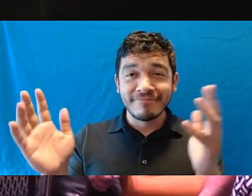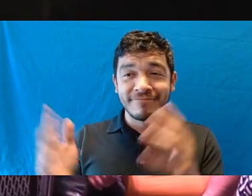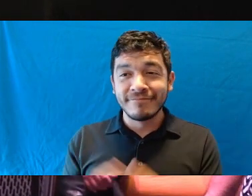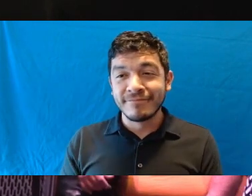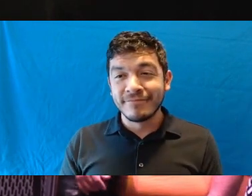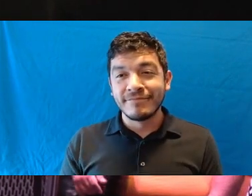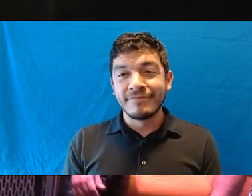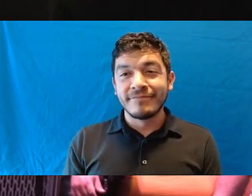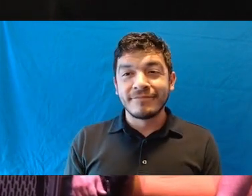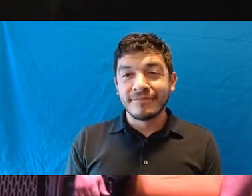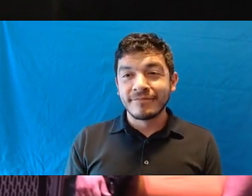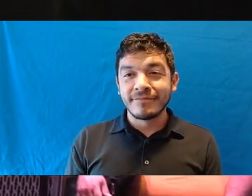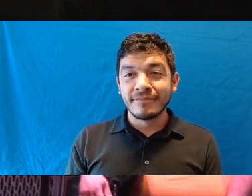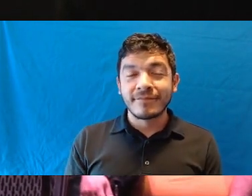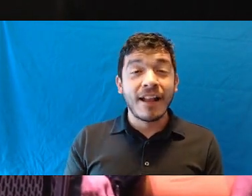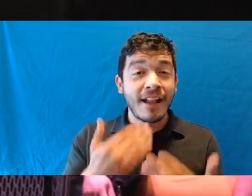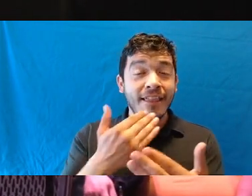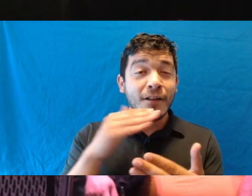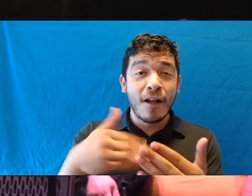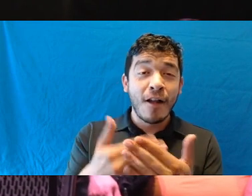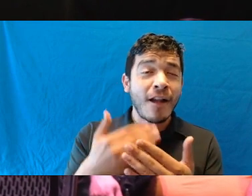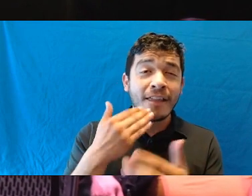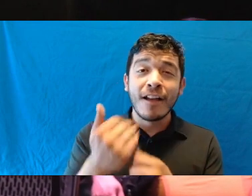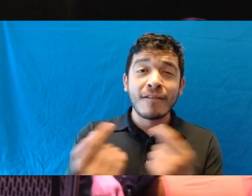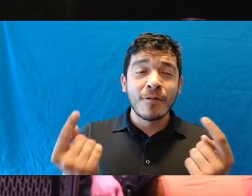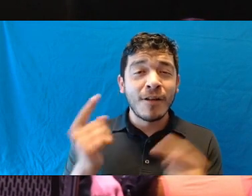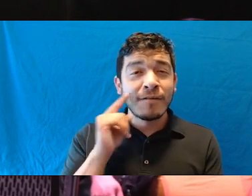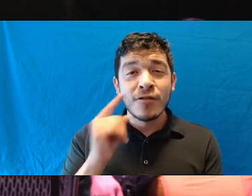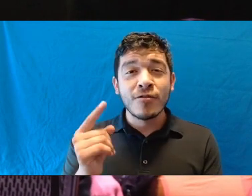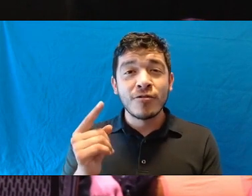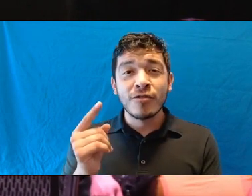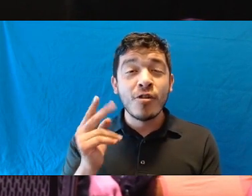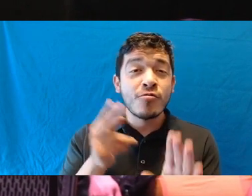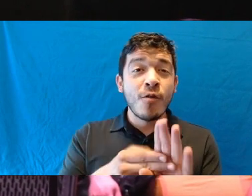Thank you all. Thank you, everyone, for tuning in via the live stream.